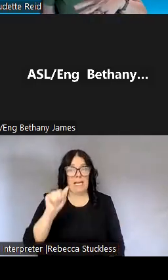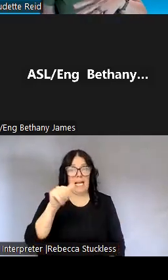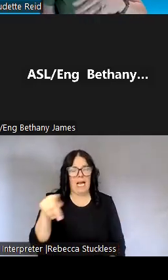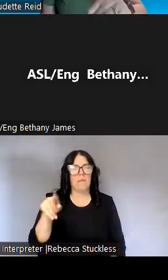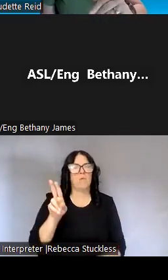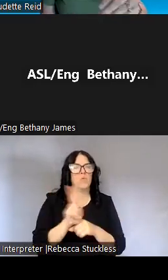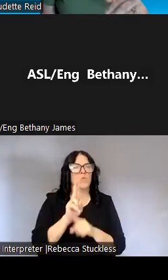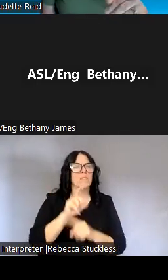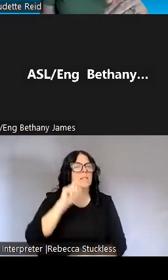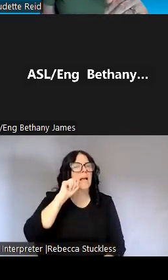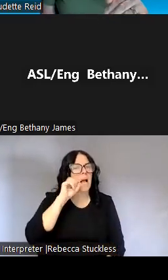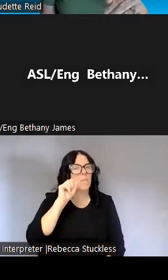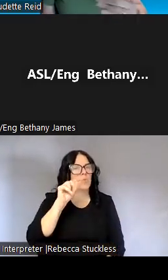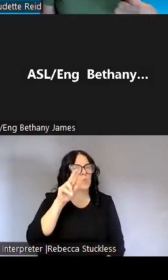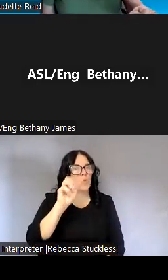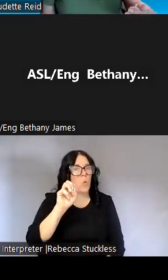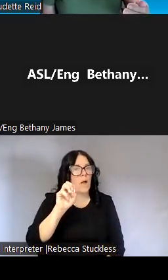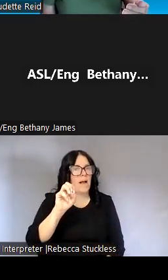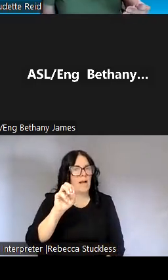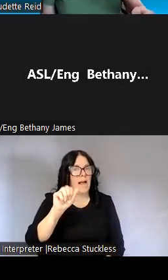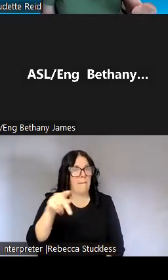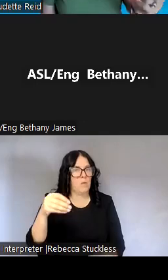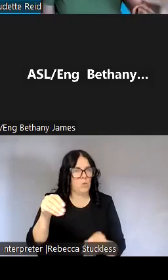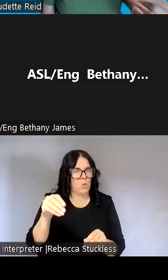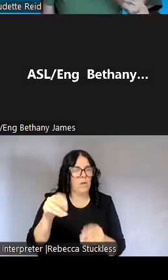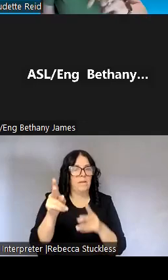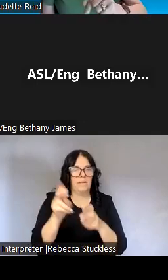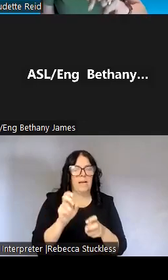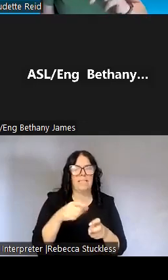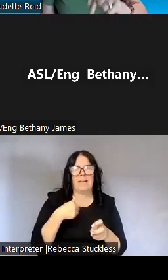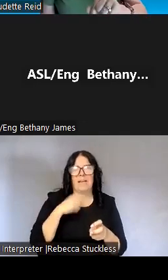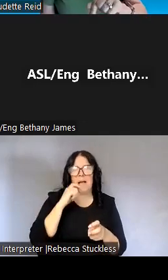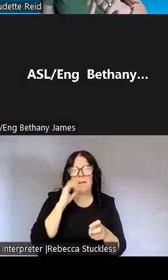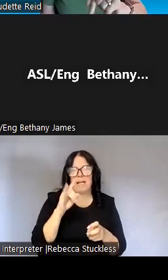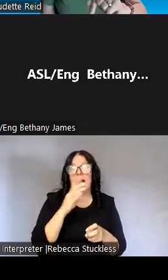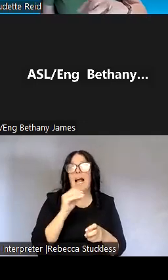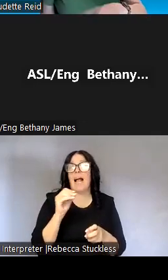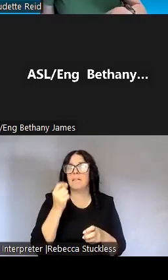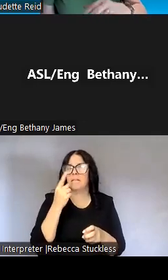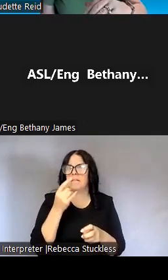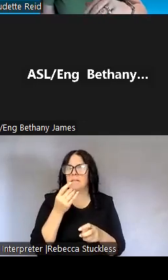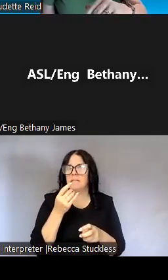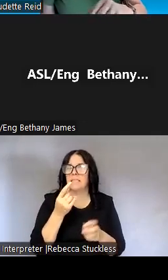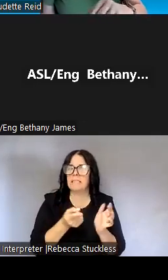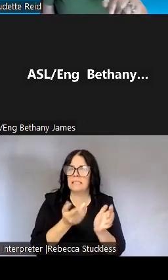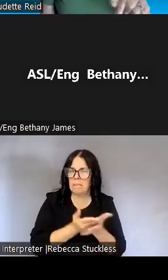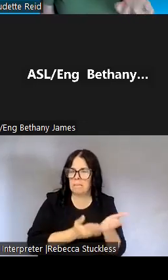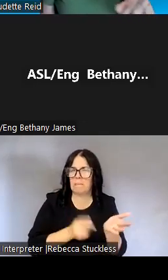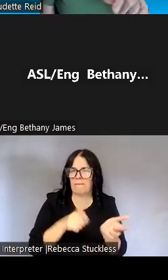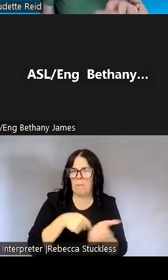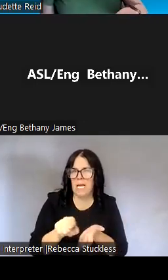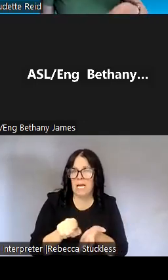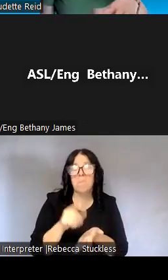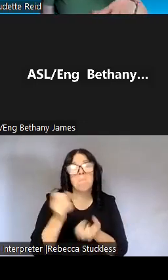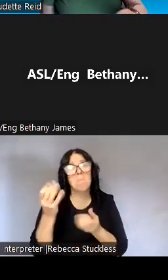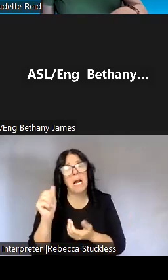Apple Store to your iPhone. You need an Apple ID, and there can be a cost for the app, although many of the apps have a